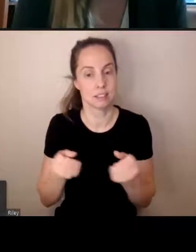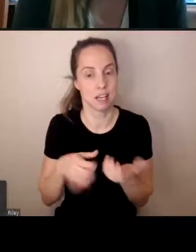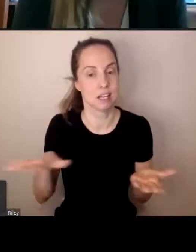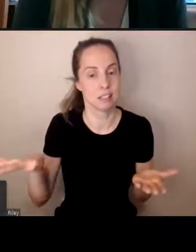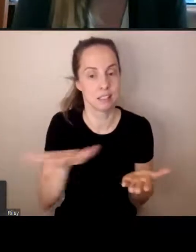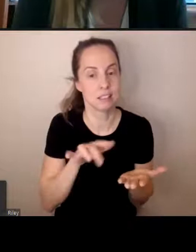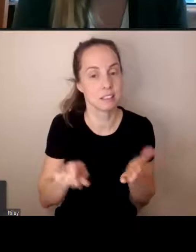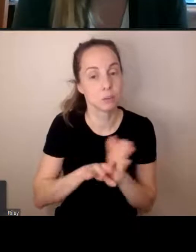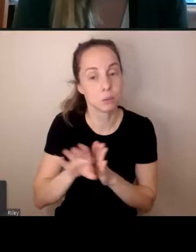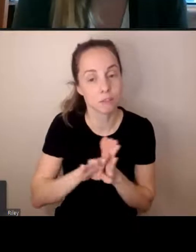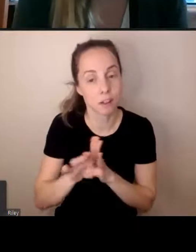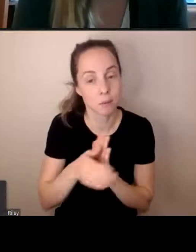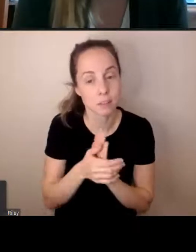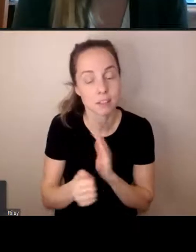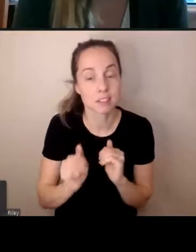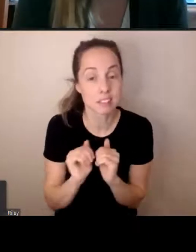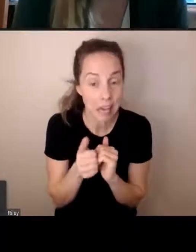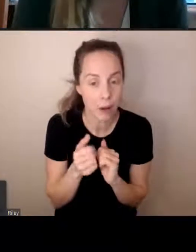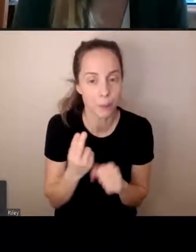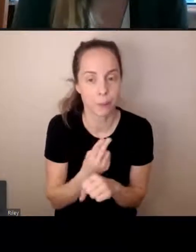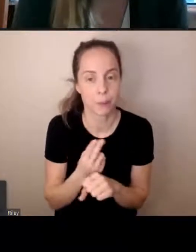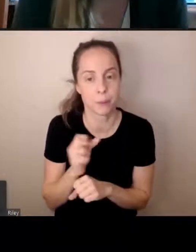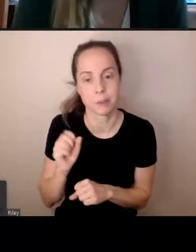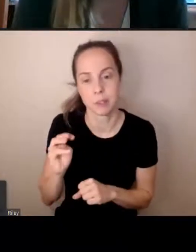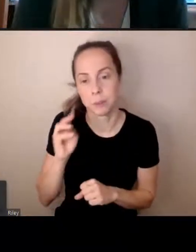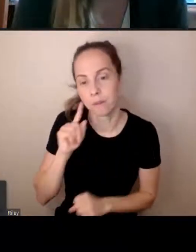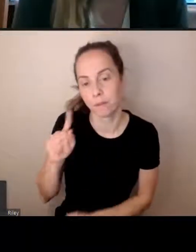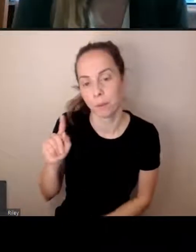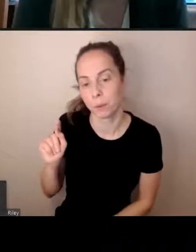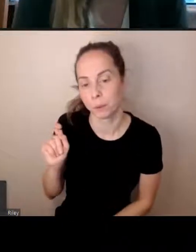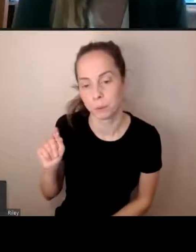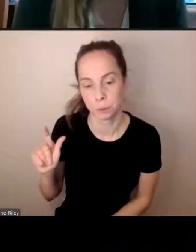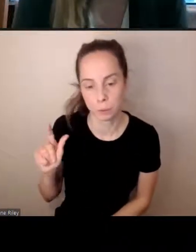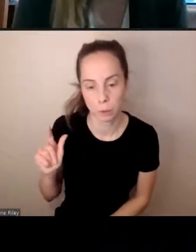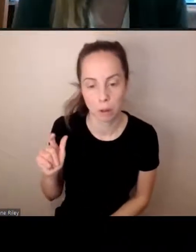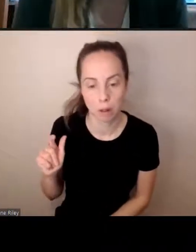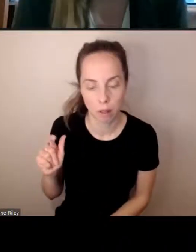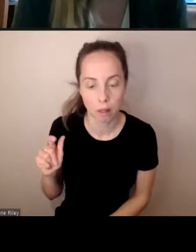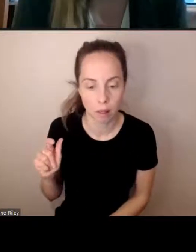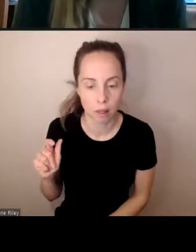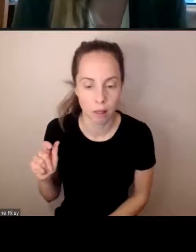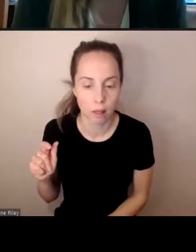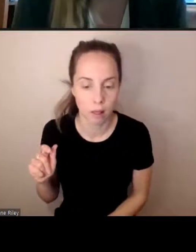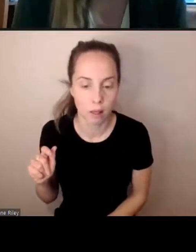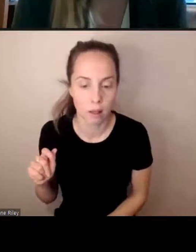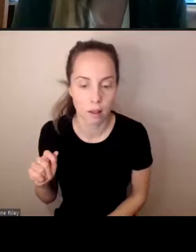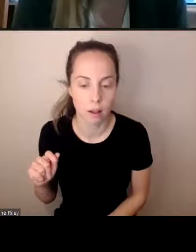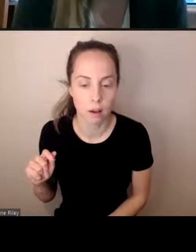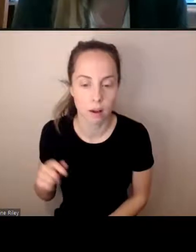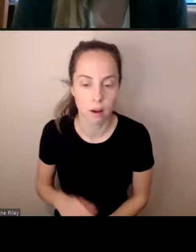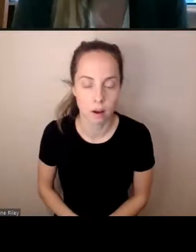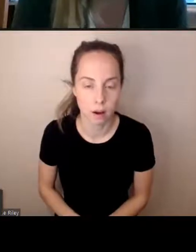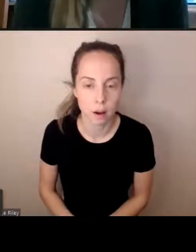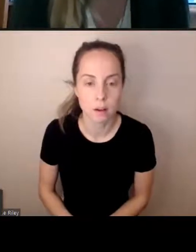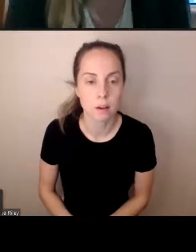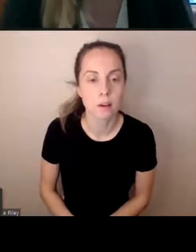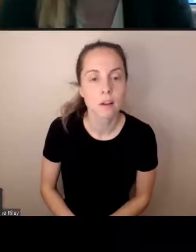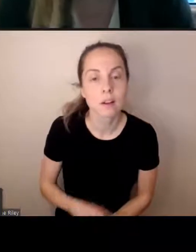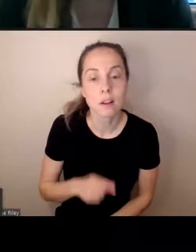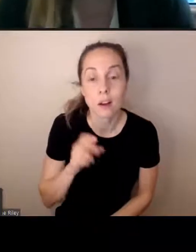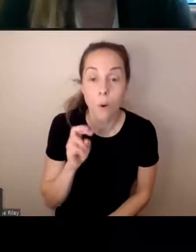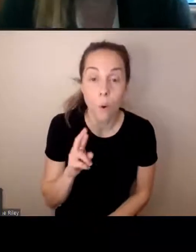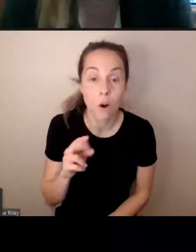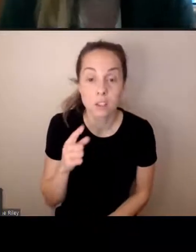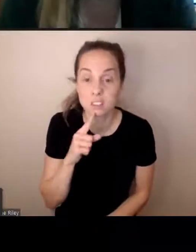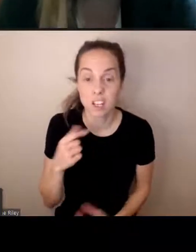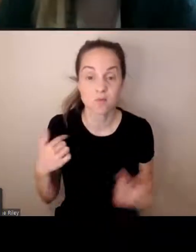how we're going to use social media as a tool, or elect not to participate, which is a perfectly reasonable thing. I